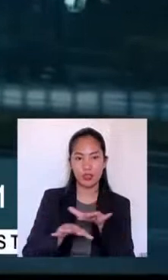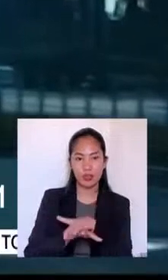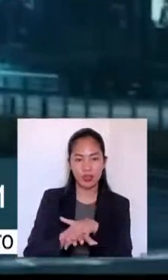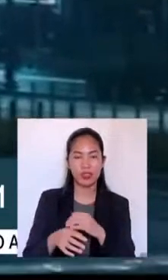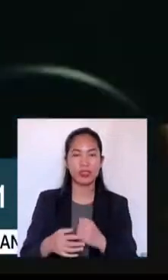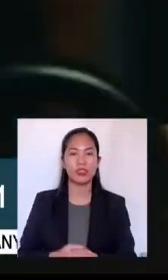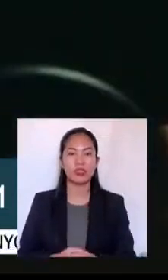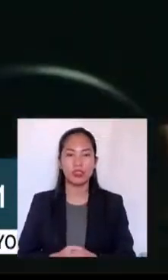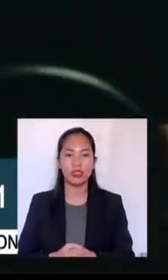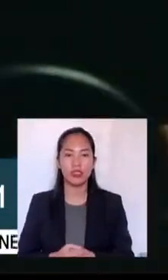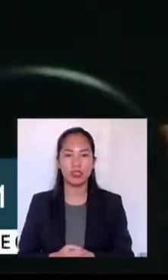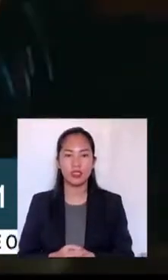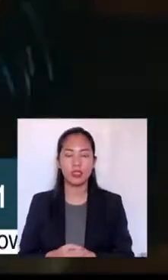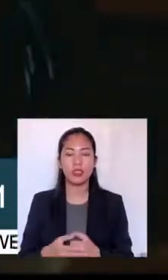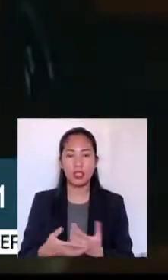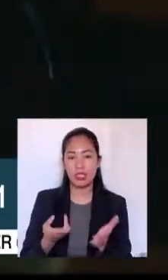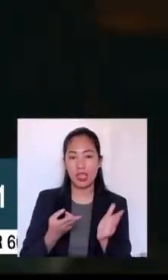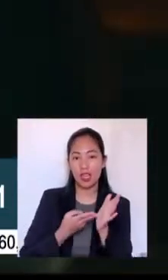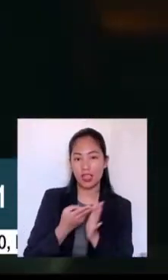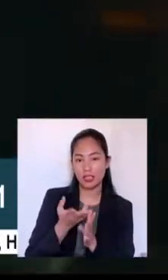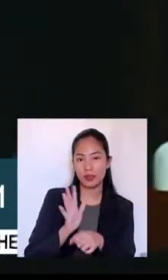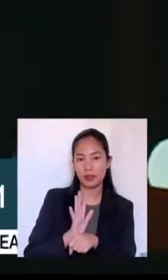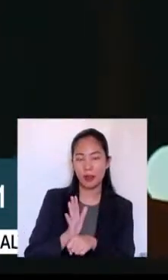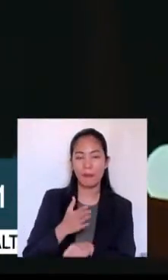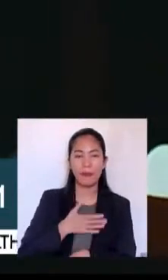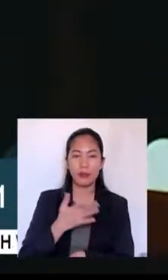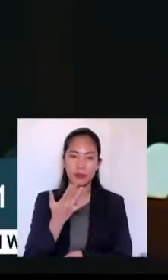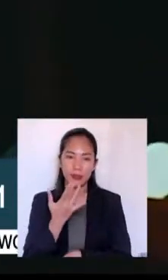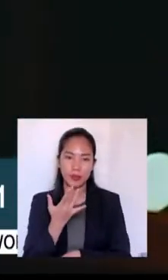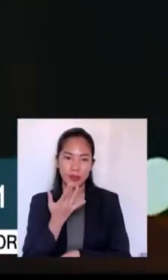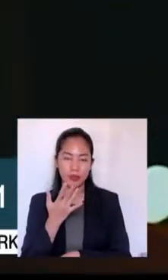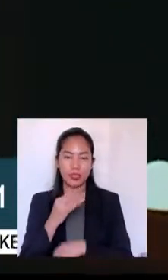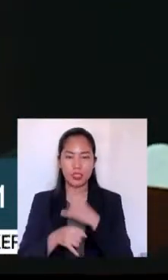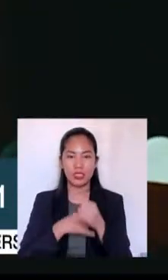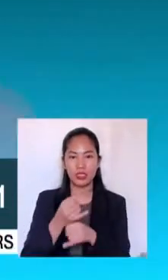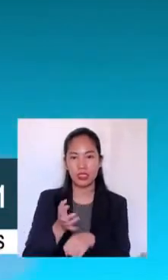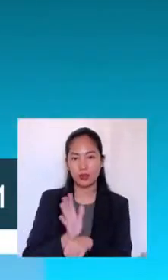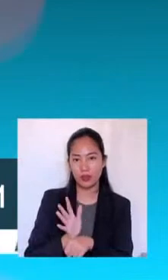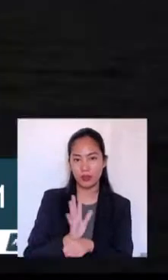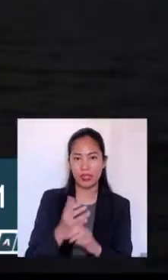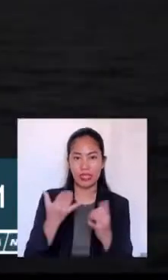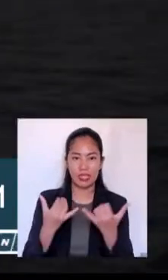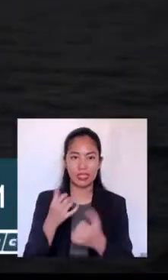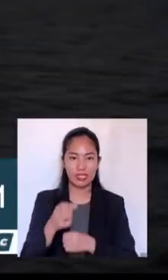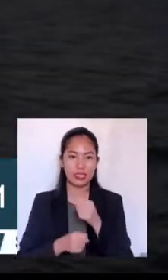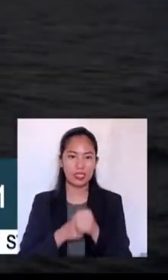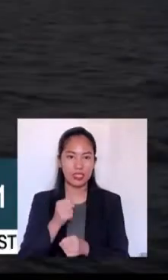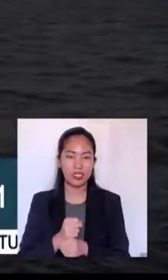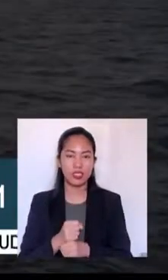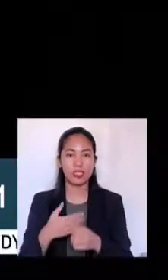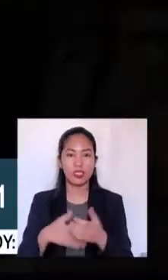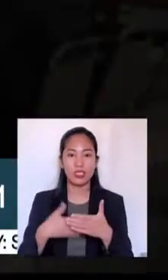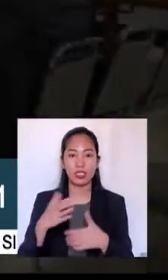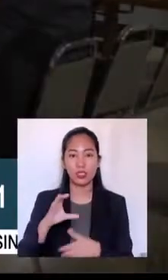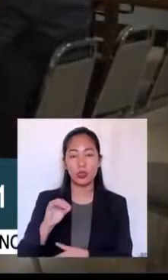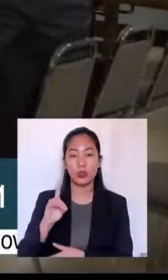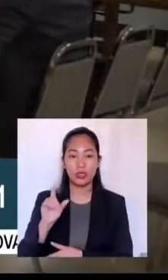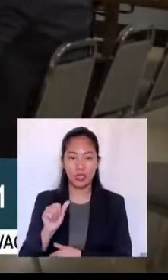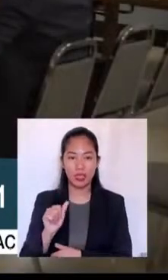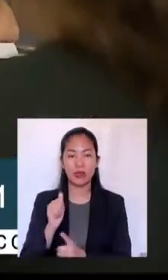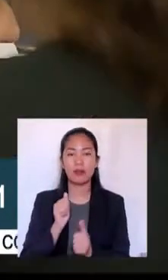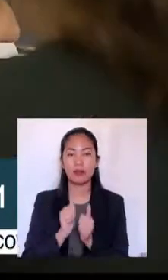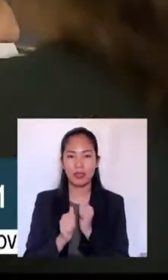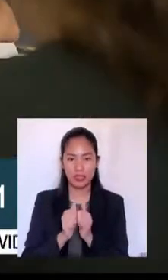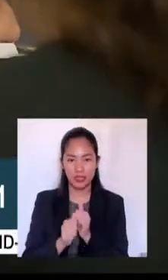Rich and honest, it's my favorite international film this year. Four. Coda. The title means child of